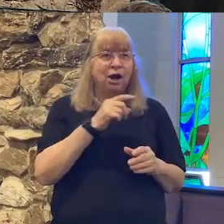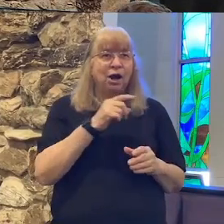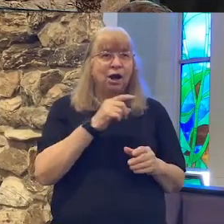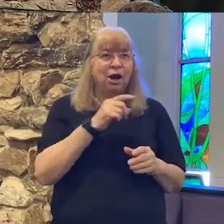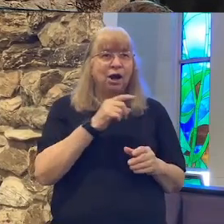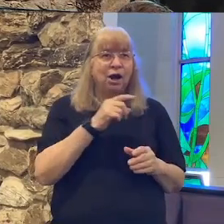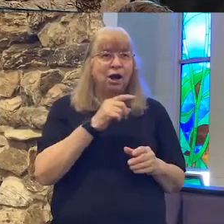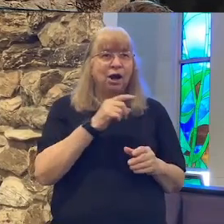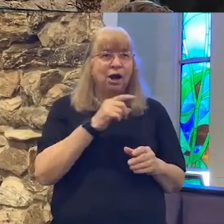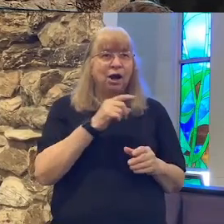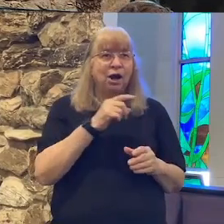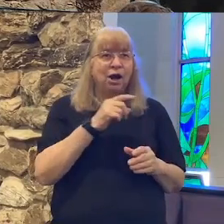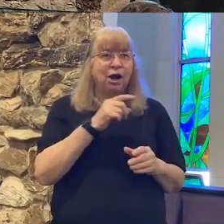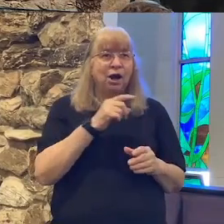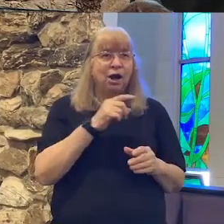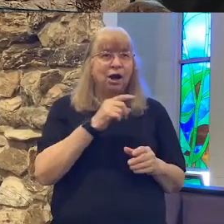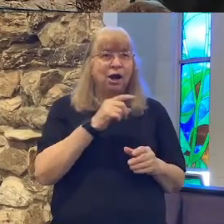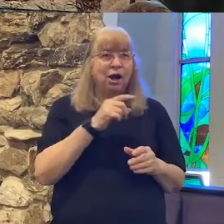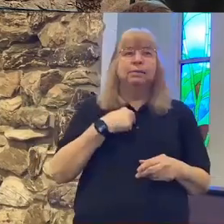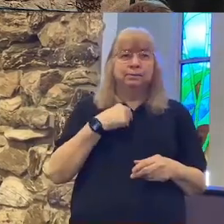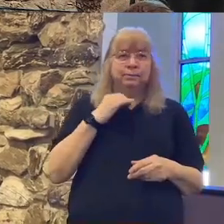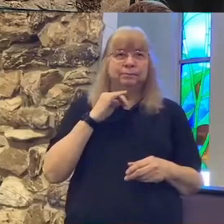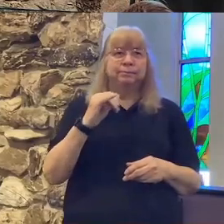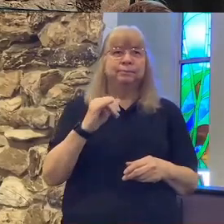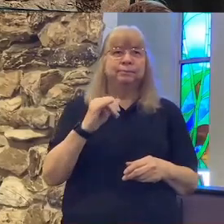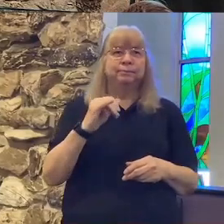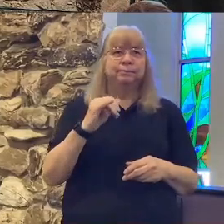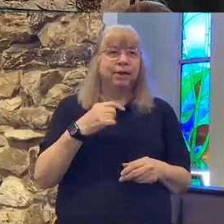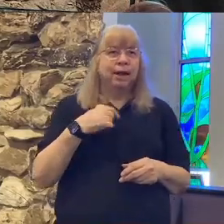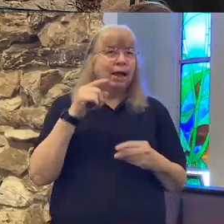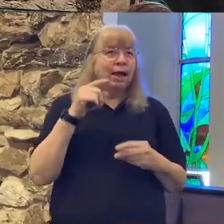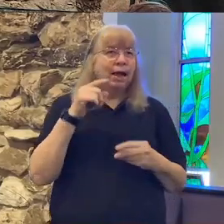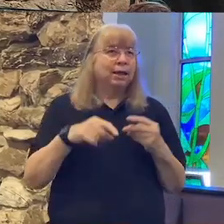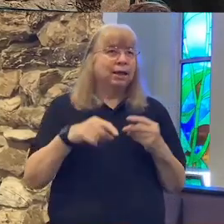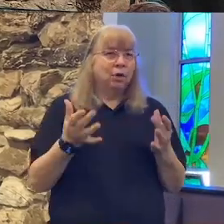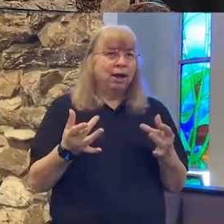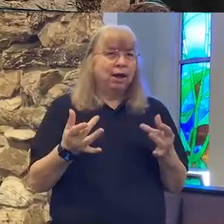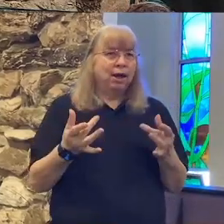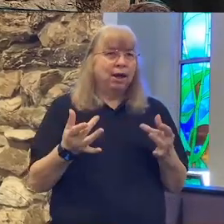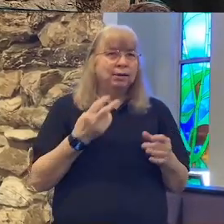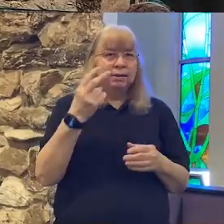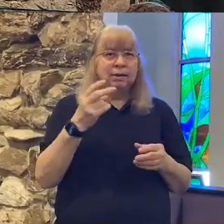Yes. So am I. I can't wait to see where God's going to lead us.